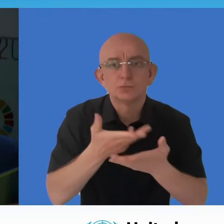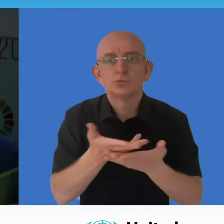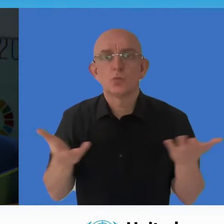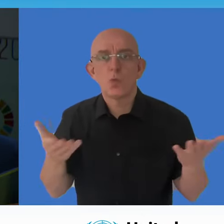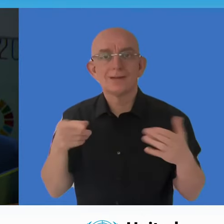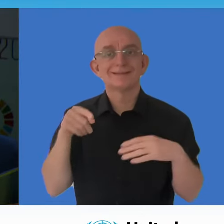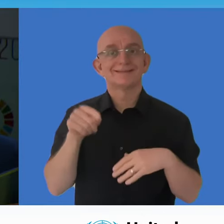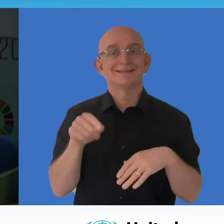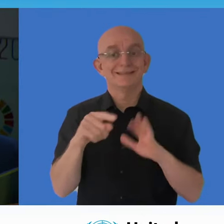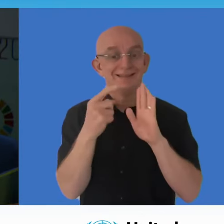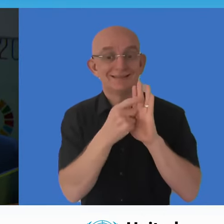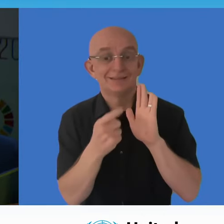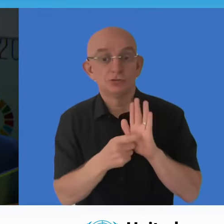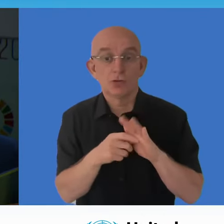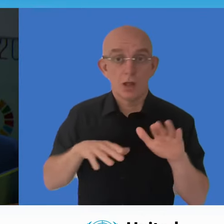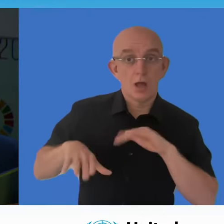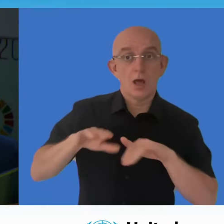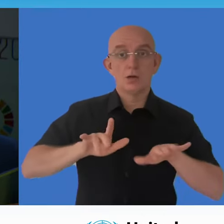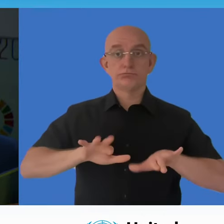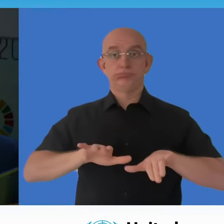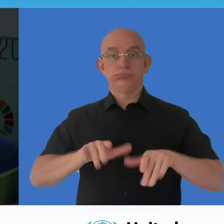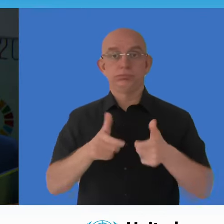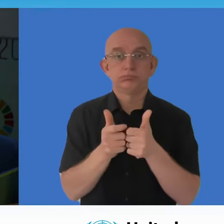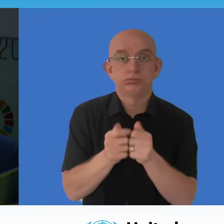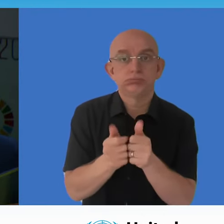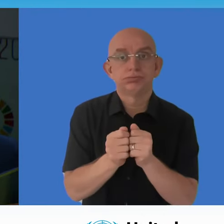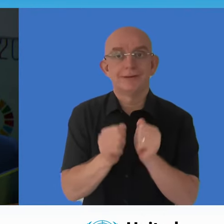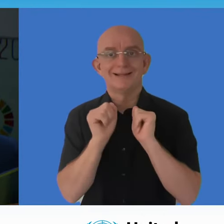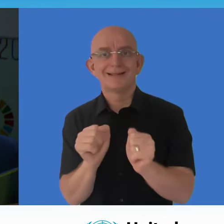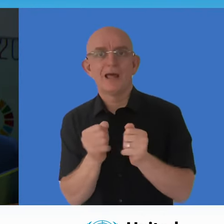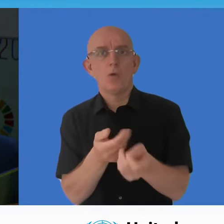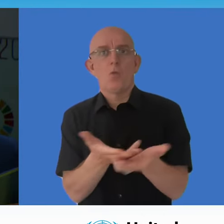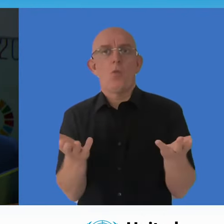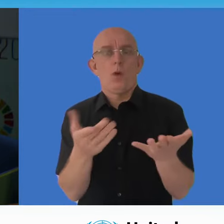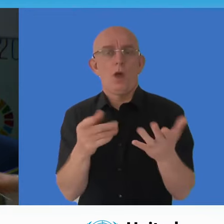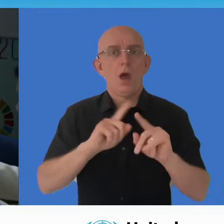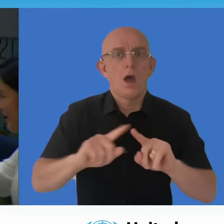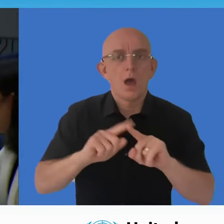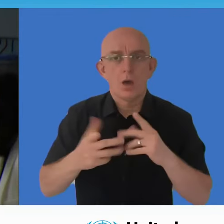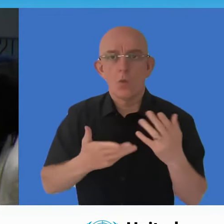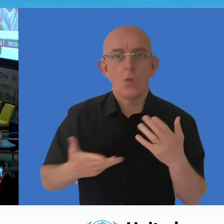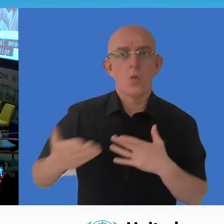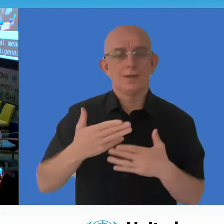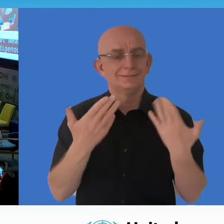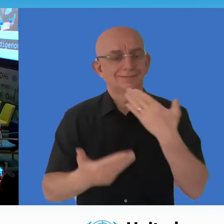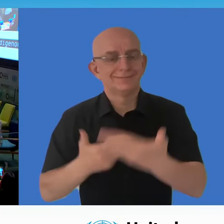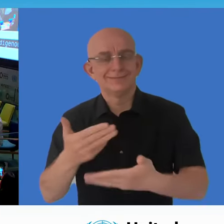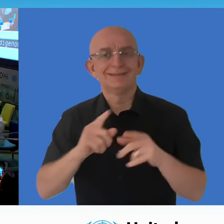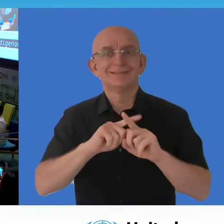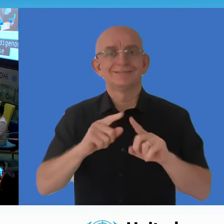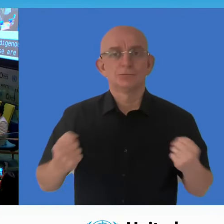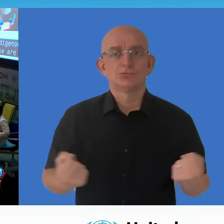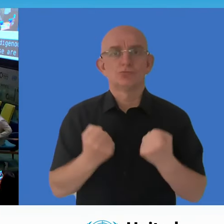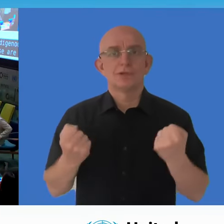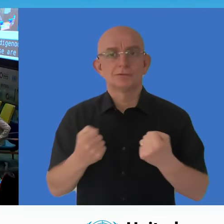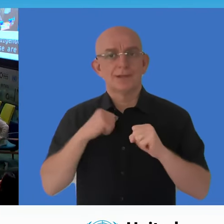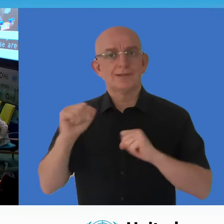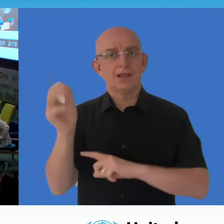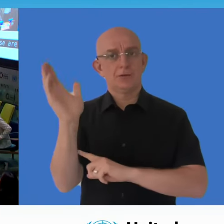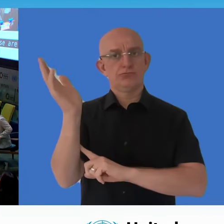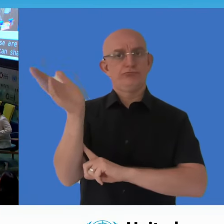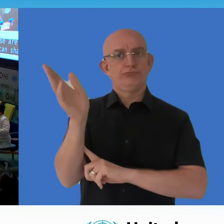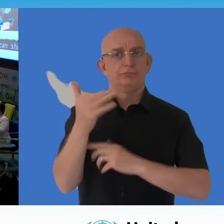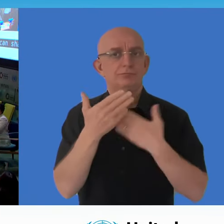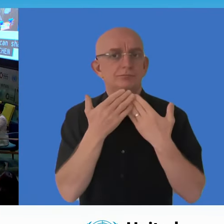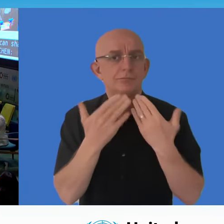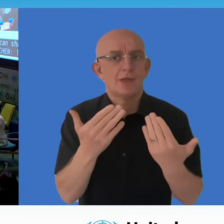document their indigenous knowledge. So those are the practices that I can share. Thank you so much for sharing that with us.